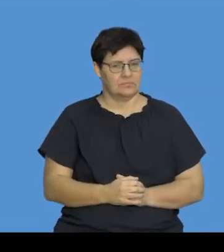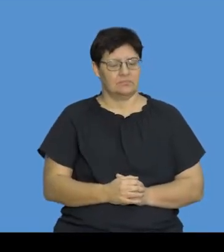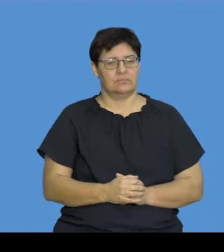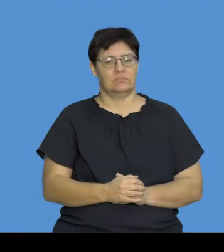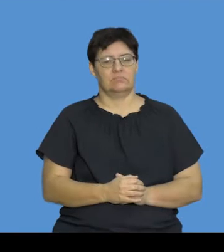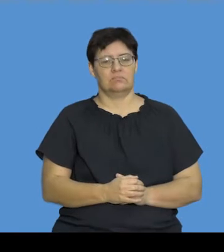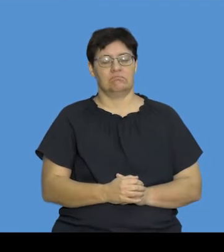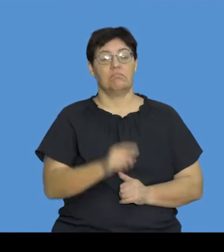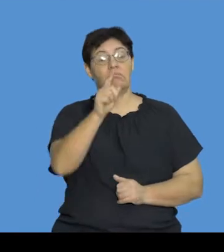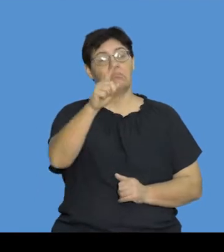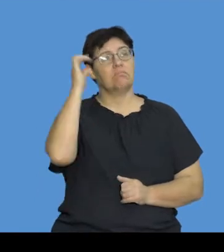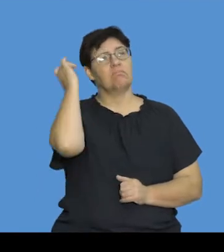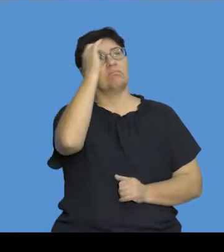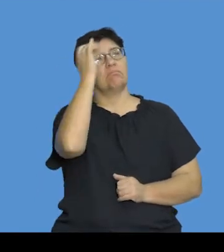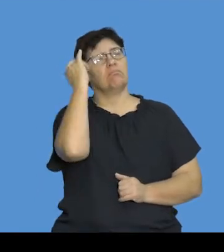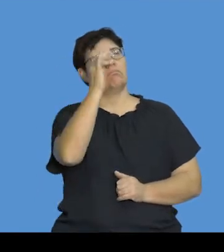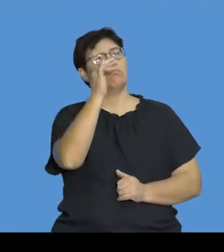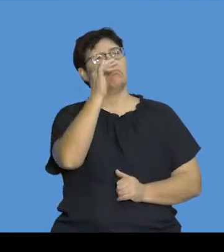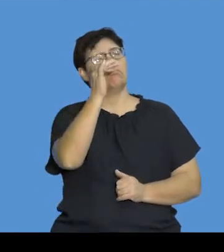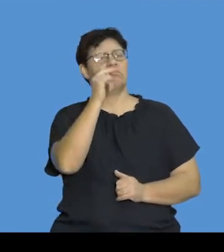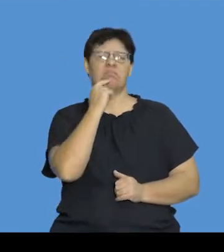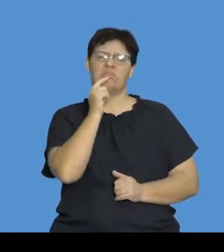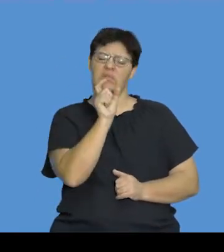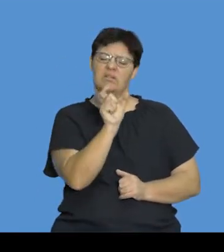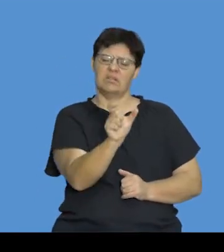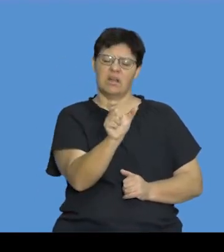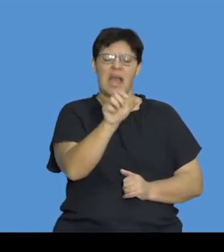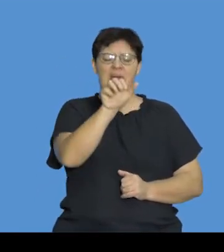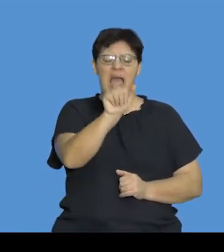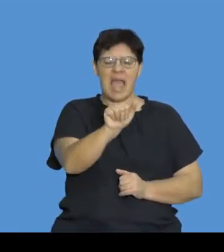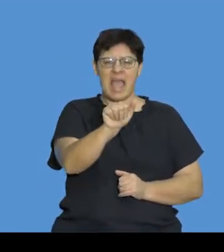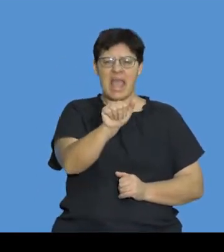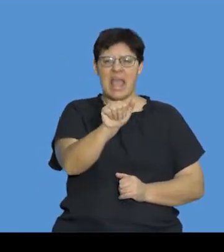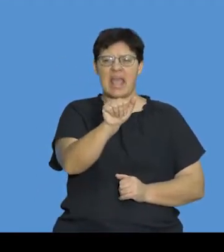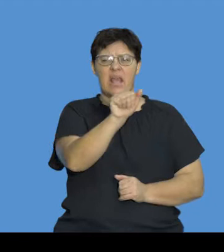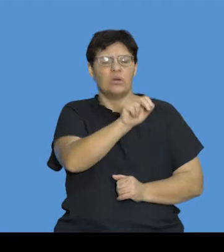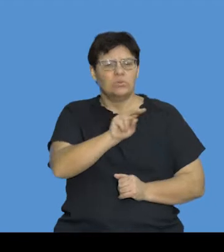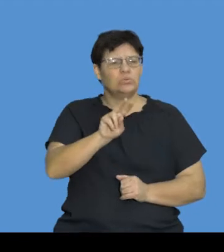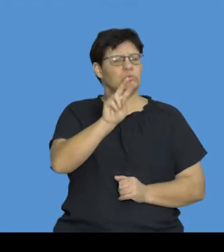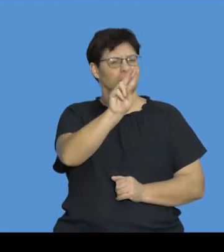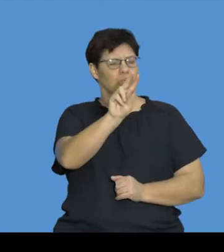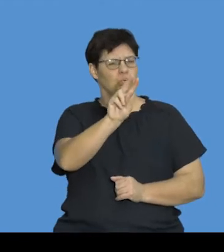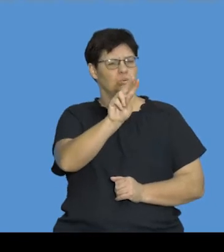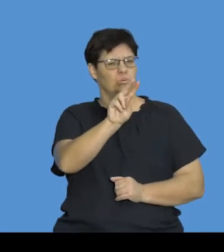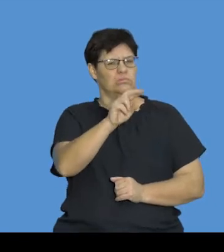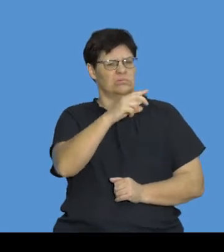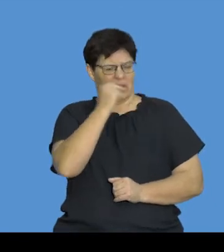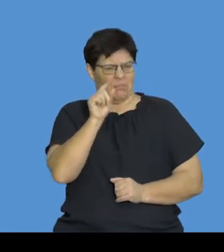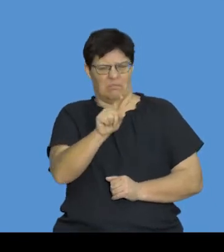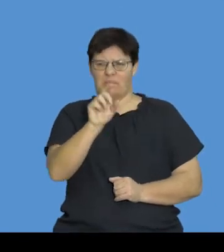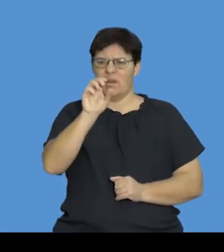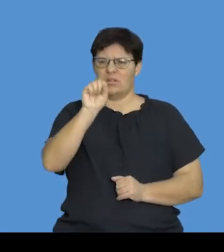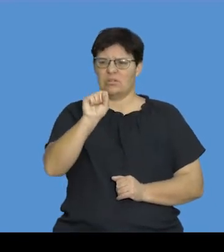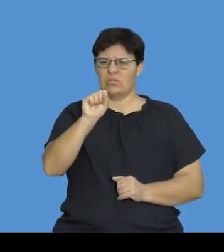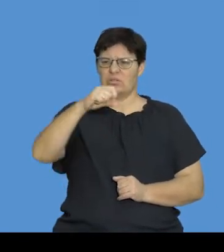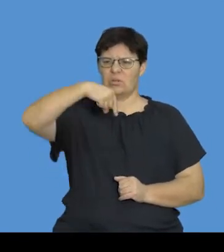Now, have you ever thought about why is the term a to the exponent of 2 called a squared, right?